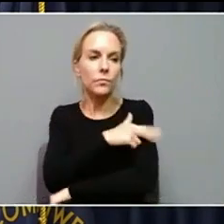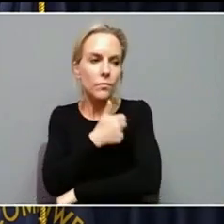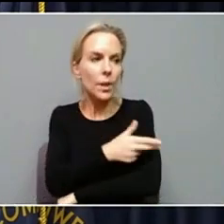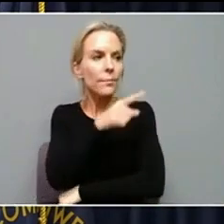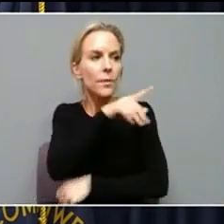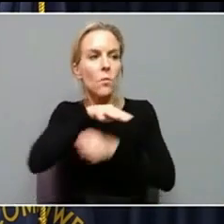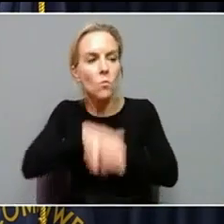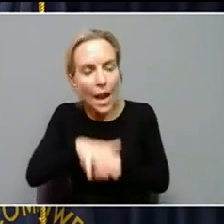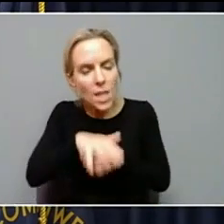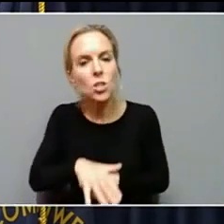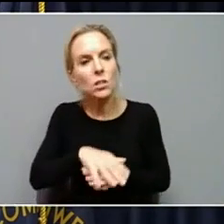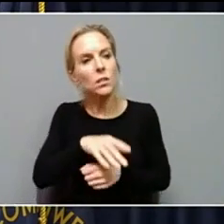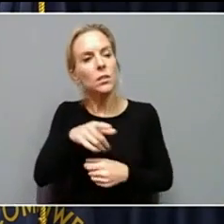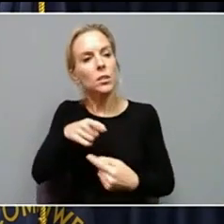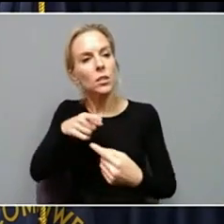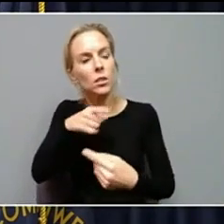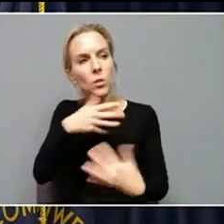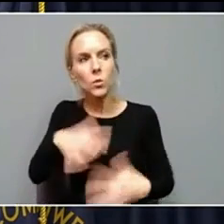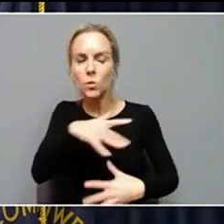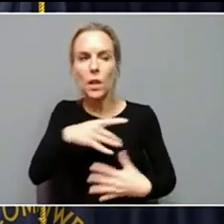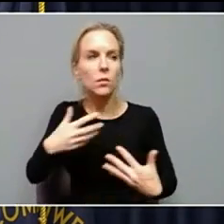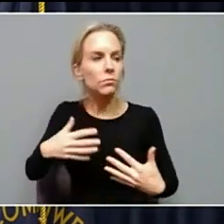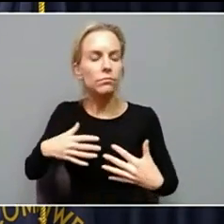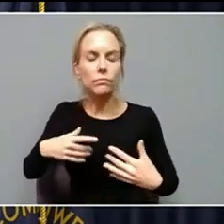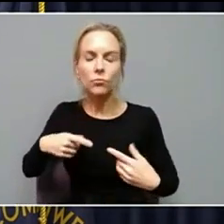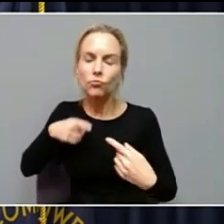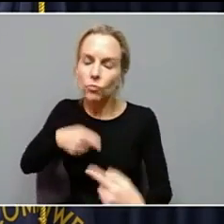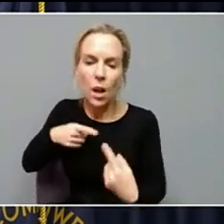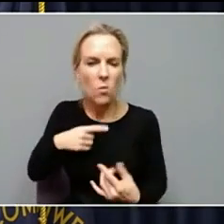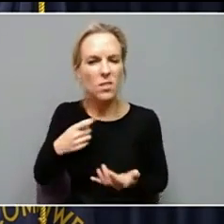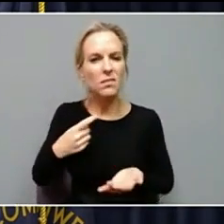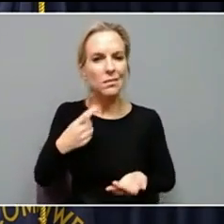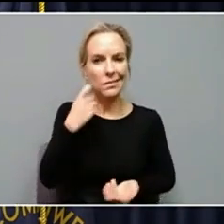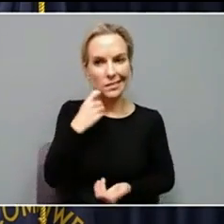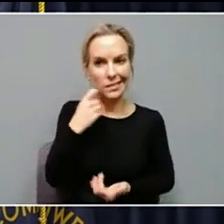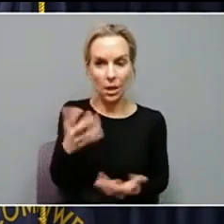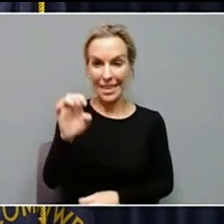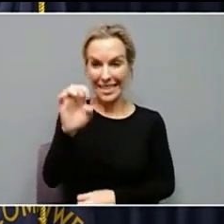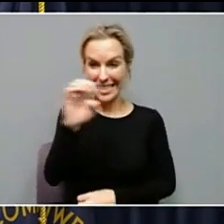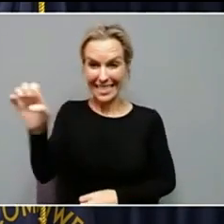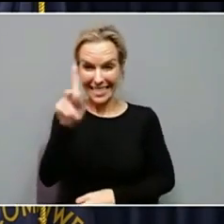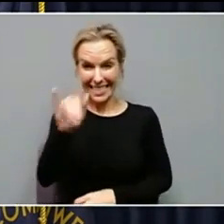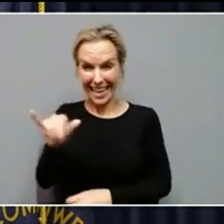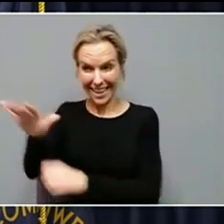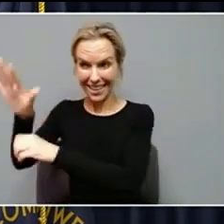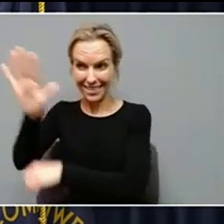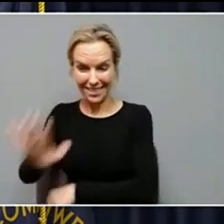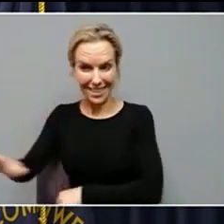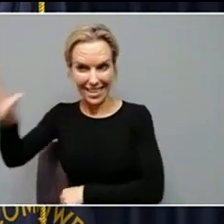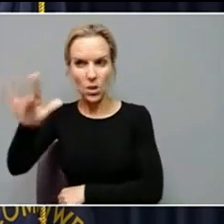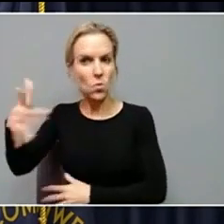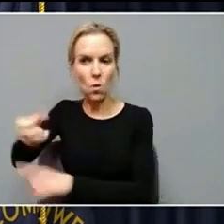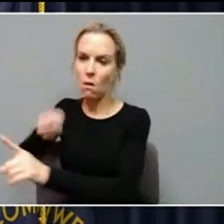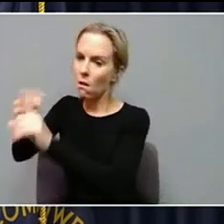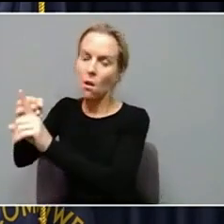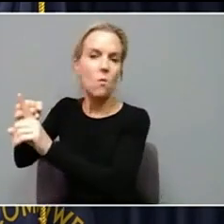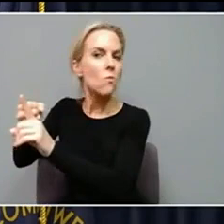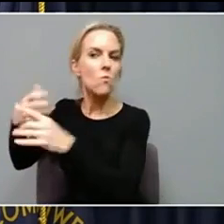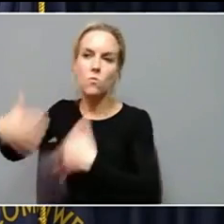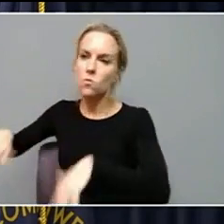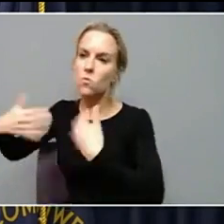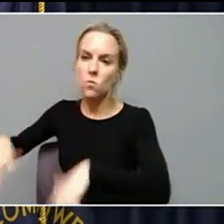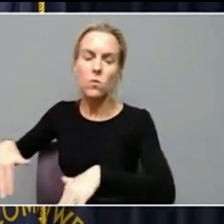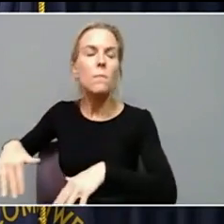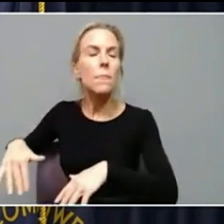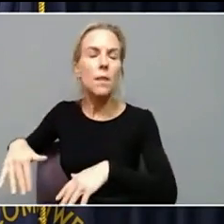about some of those today. We've had a lot in the East. Some of the hardest hit are in the East. But we've been hit hard